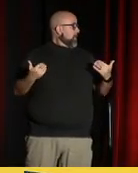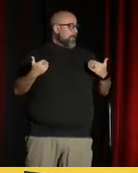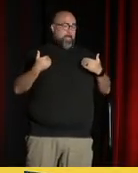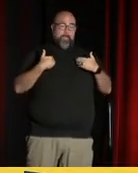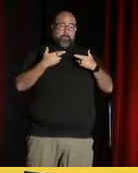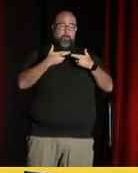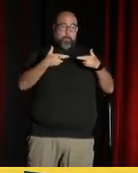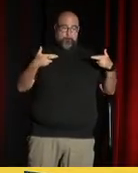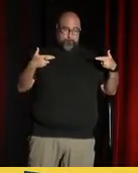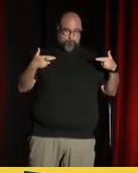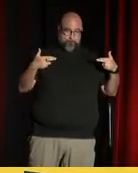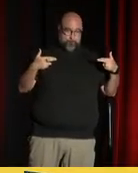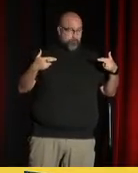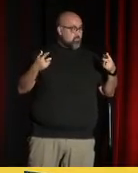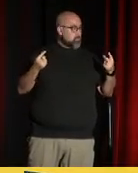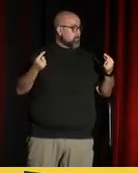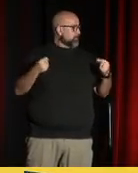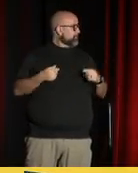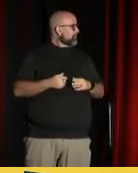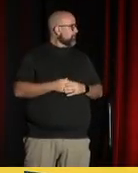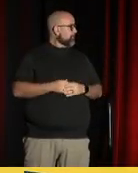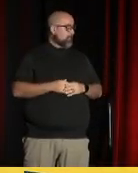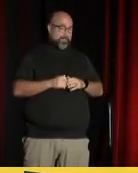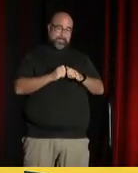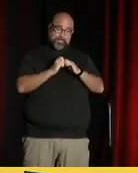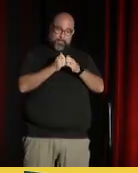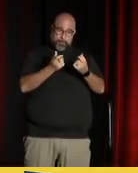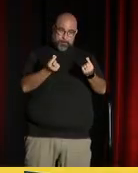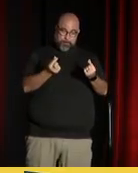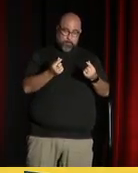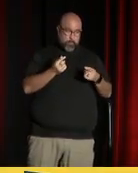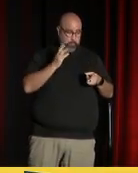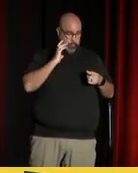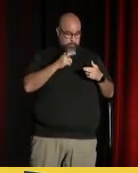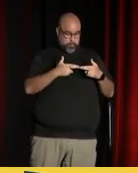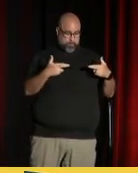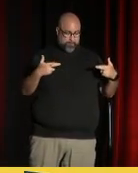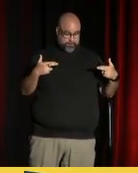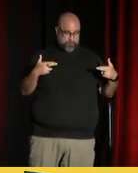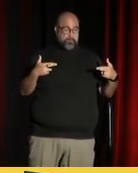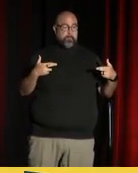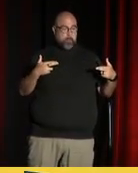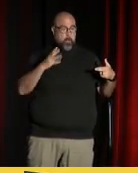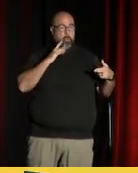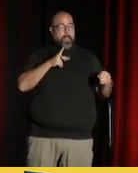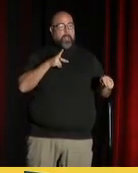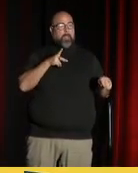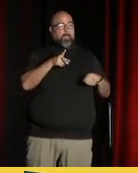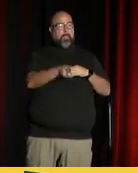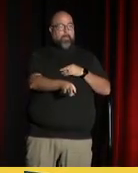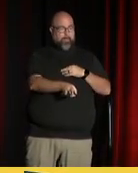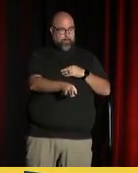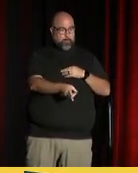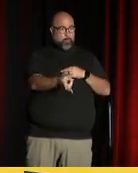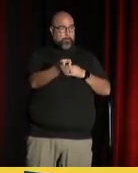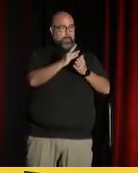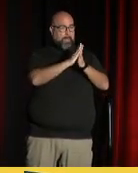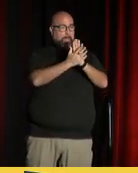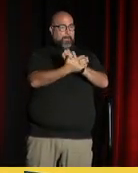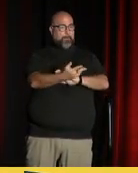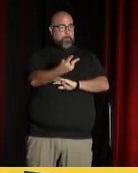piece of rope. Here's what we're going to do together. We're going to take this piece of rope and we're going to cut it into